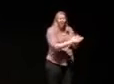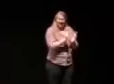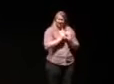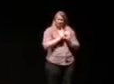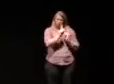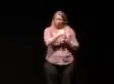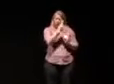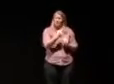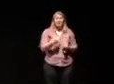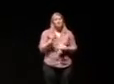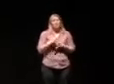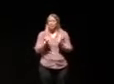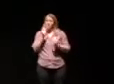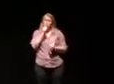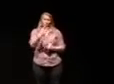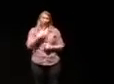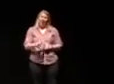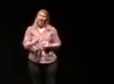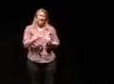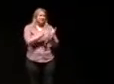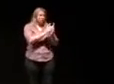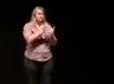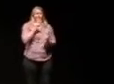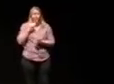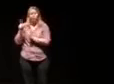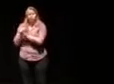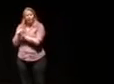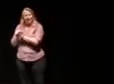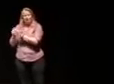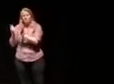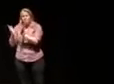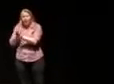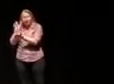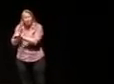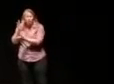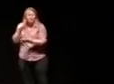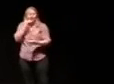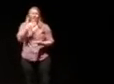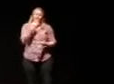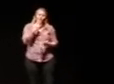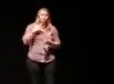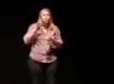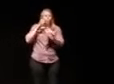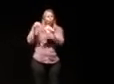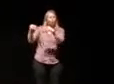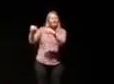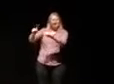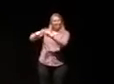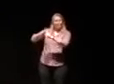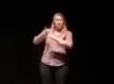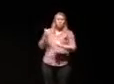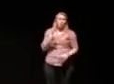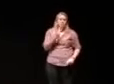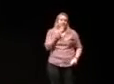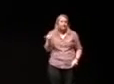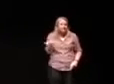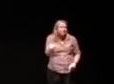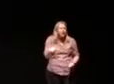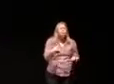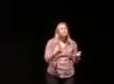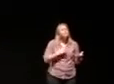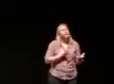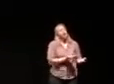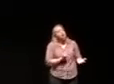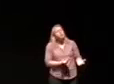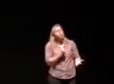only read print. They don't like digital. And it's not really fair to our retailer friends, you know, want a taste of this as well. So he's like, what would it